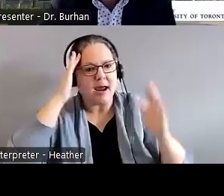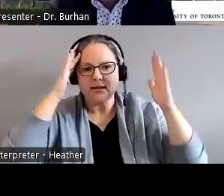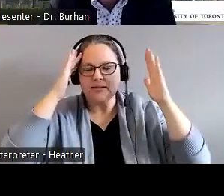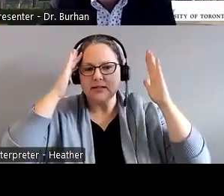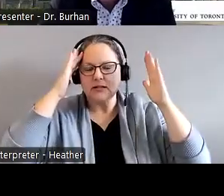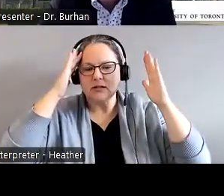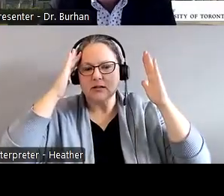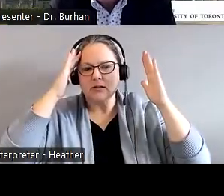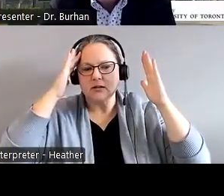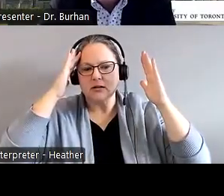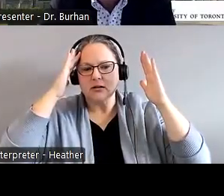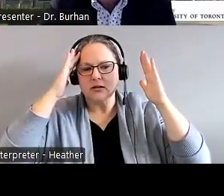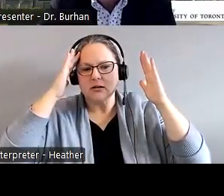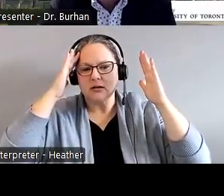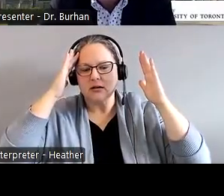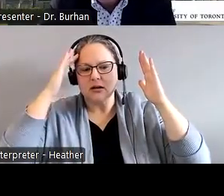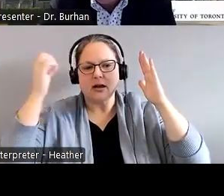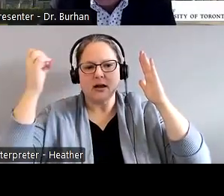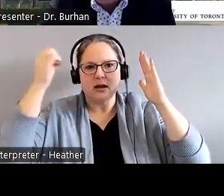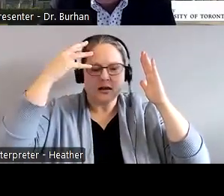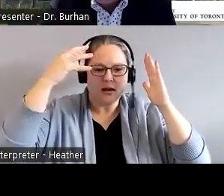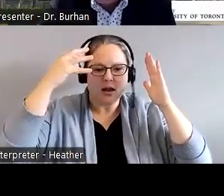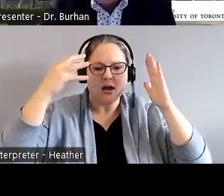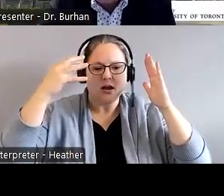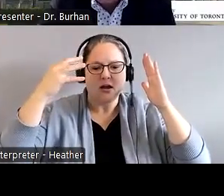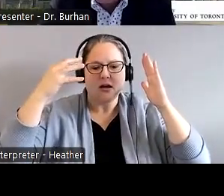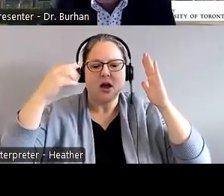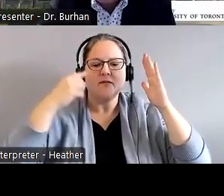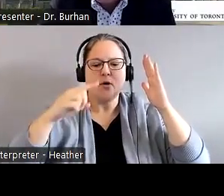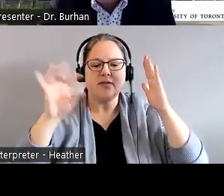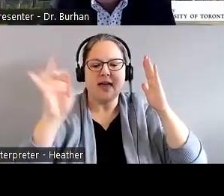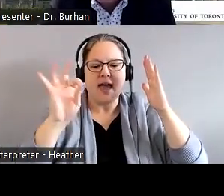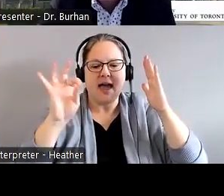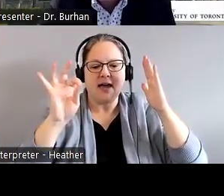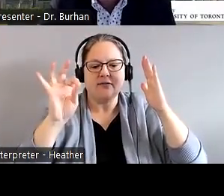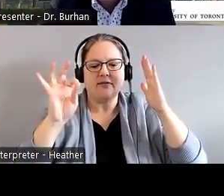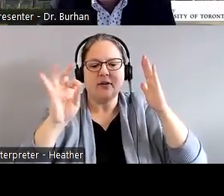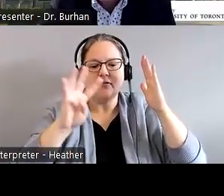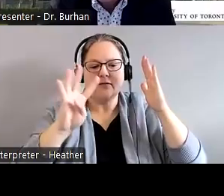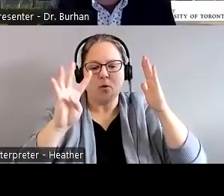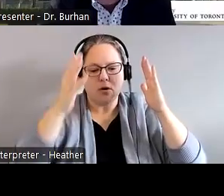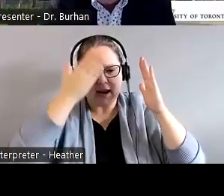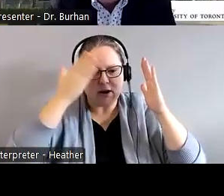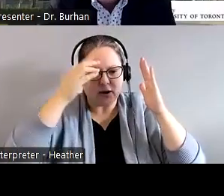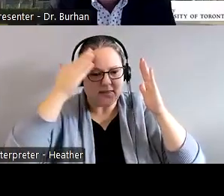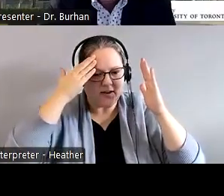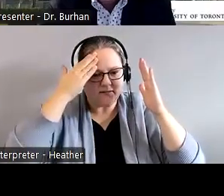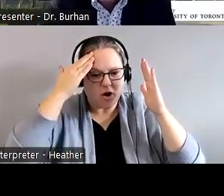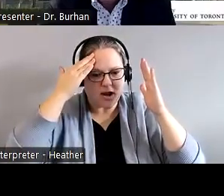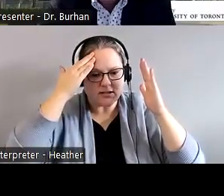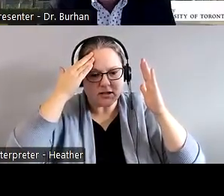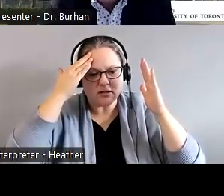delivers on the F4 area, which is correspond to the superior frontal gyrus,